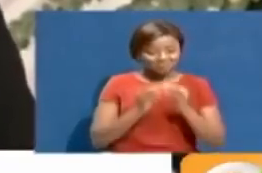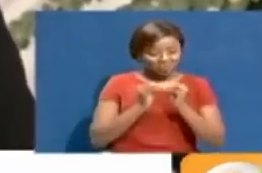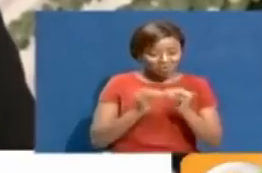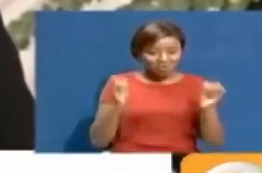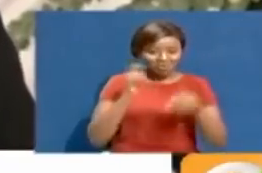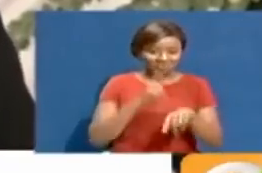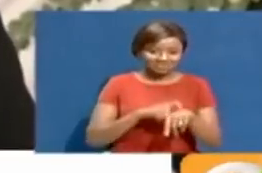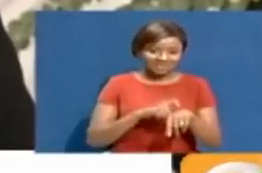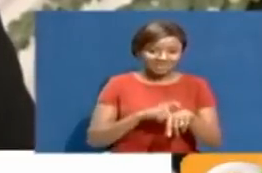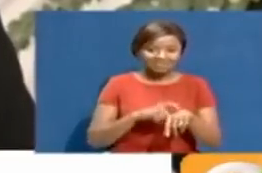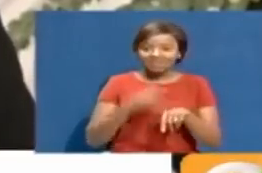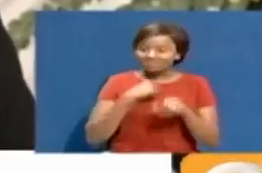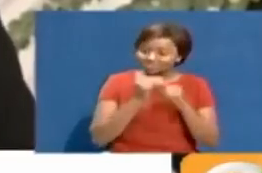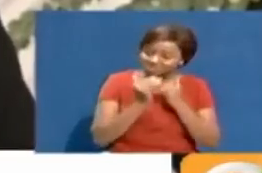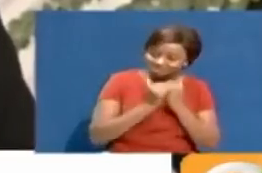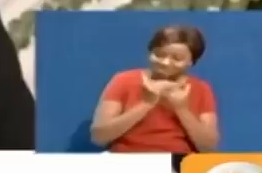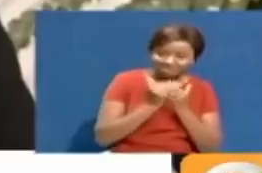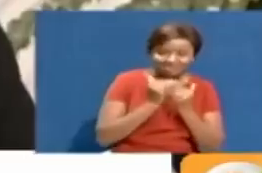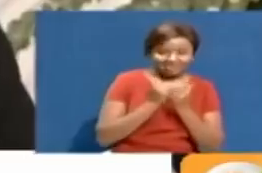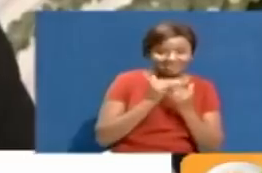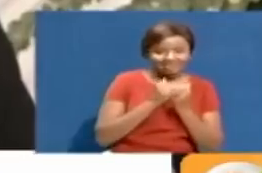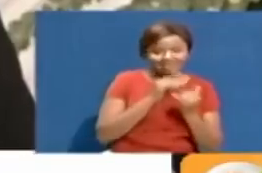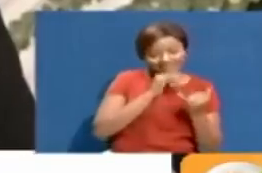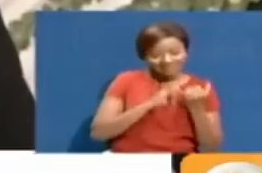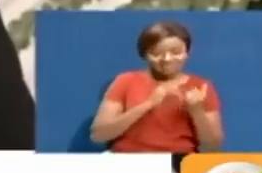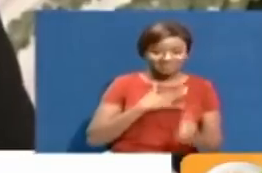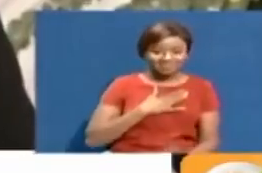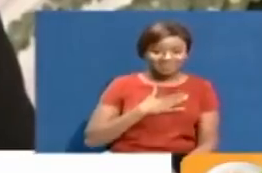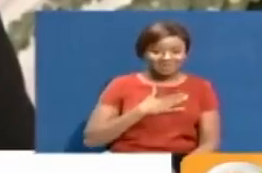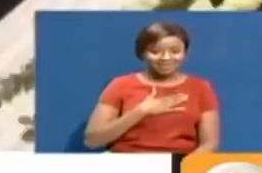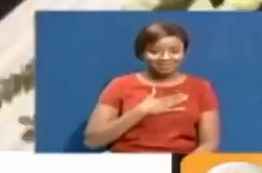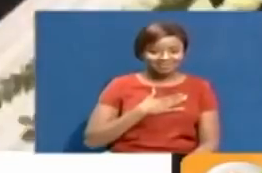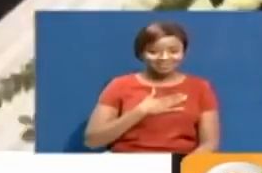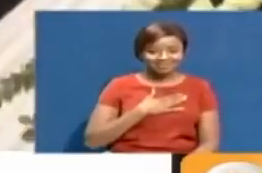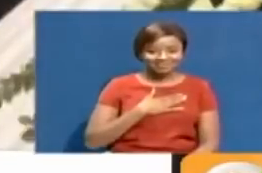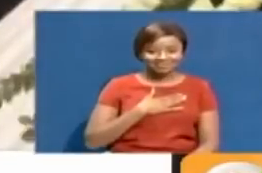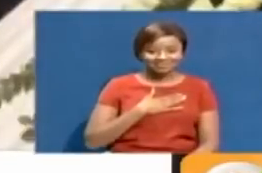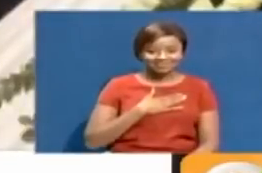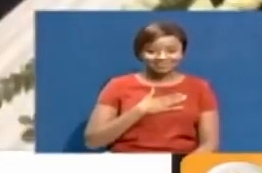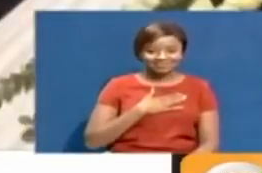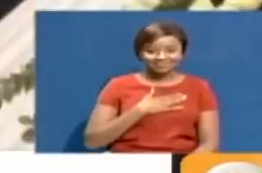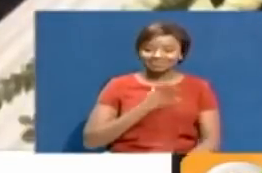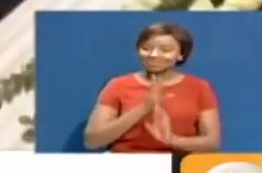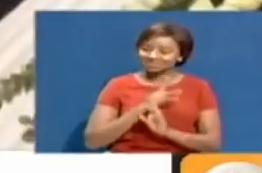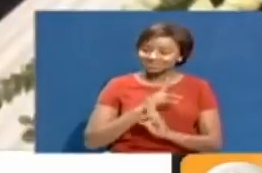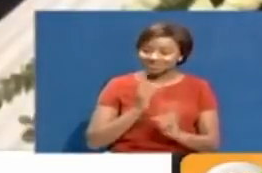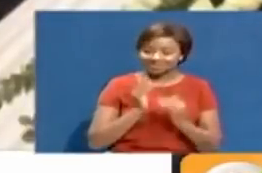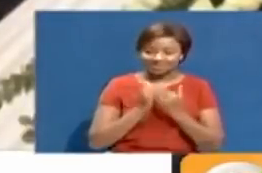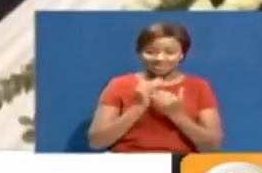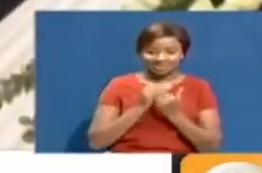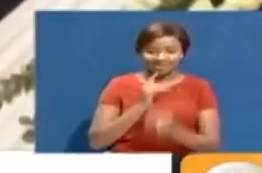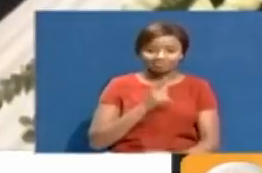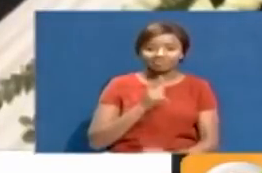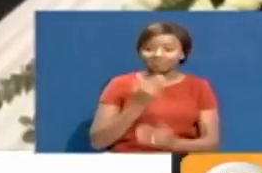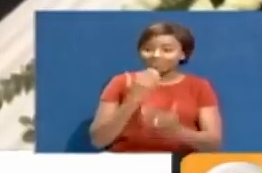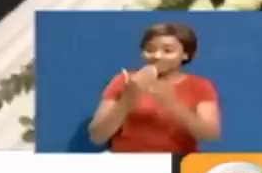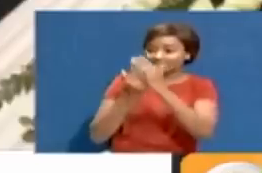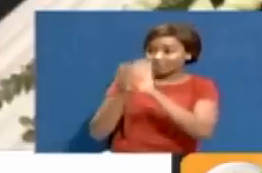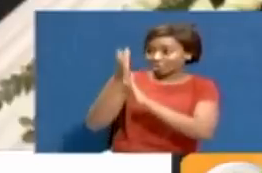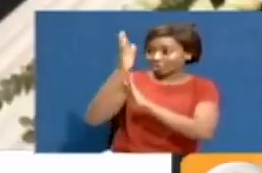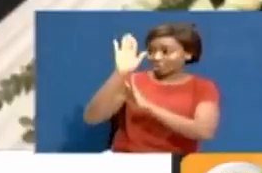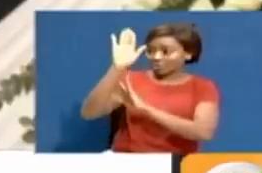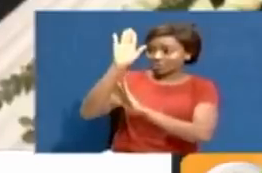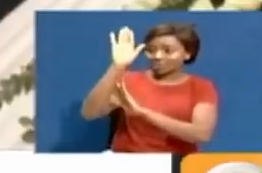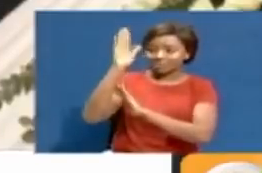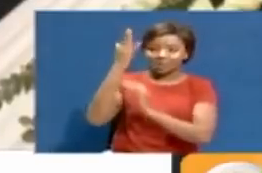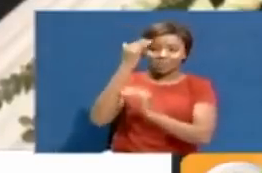to serve him, I had no reservation. I thank God for having